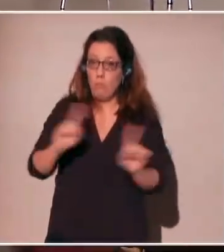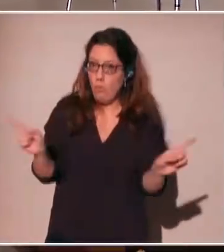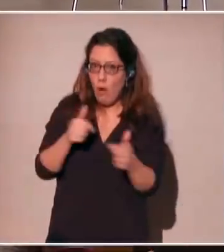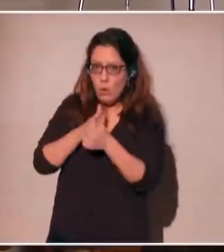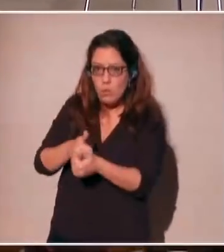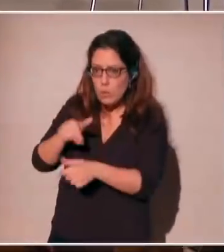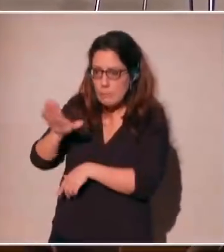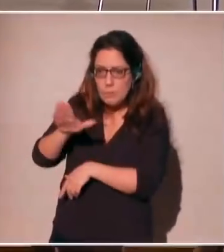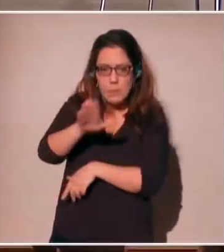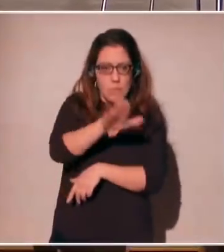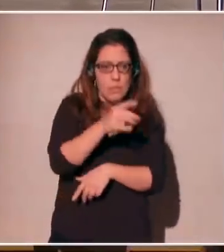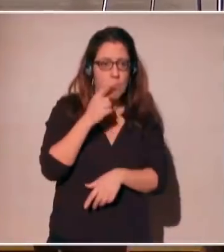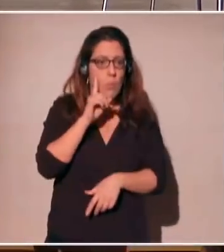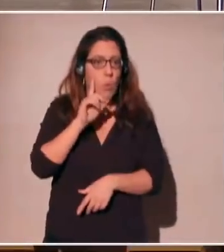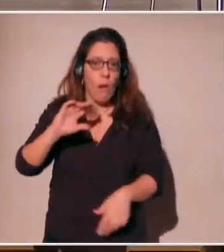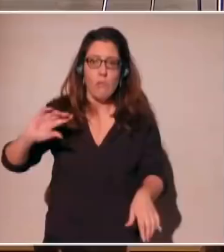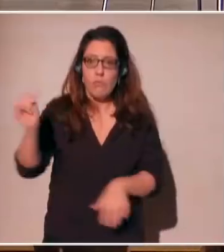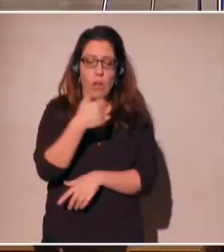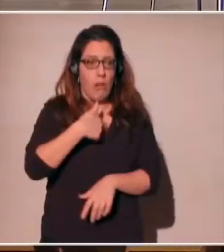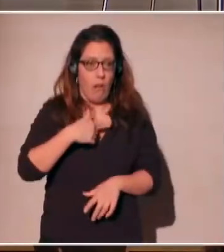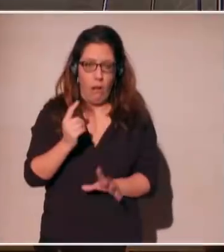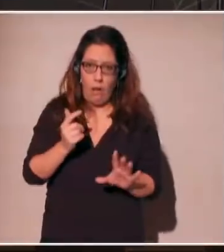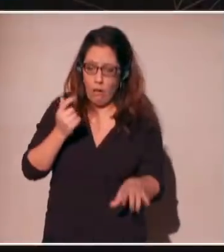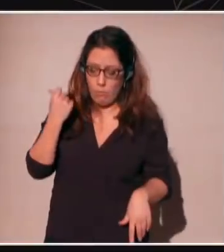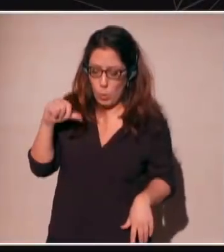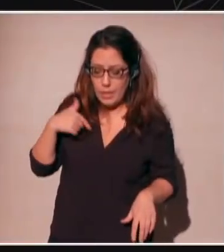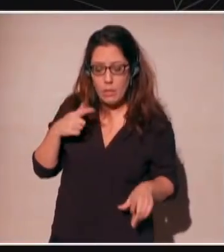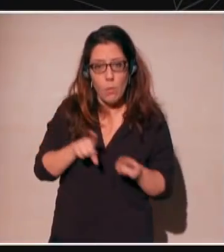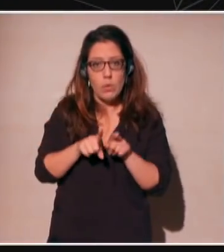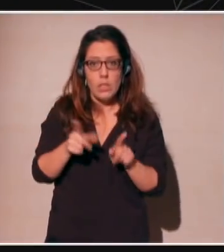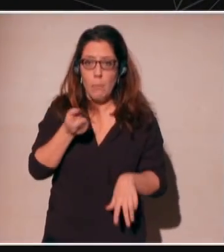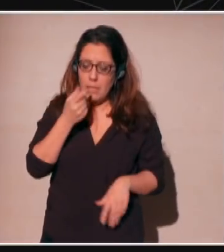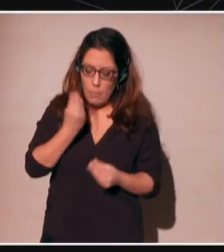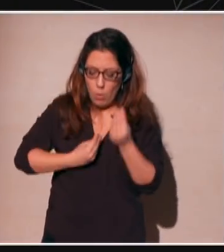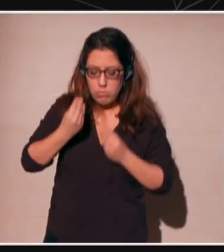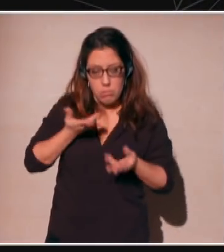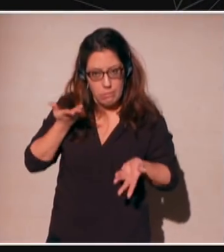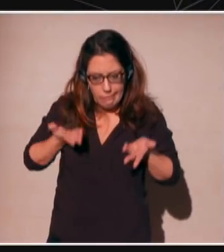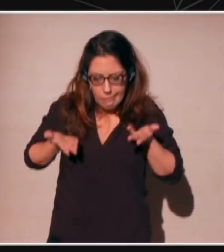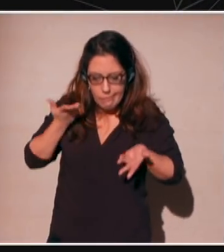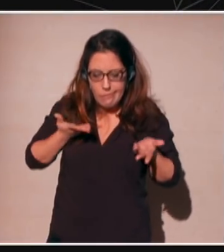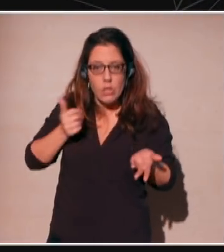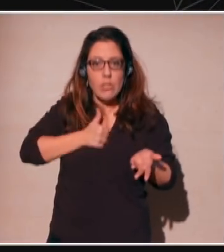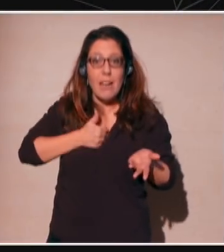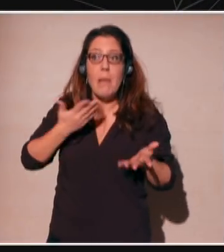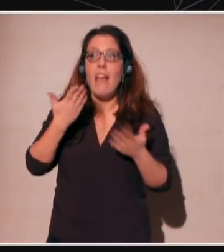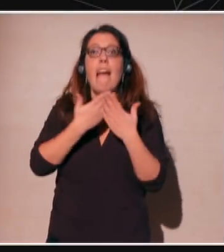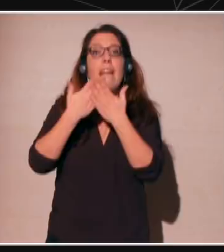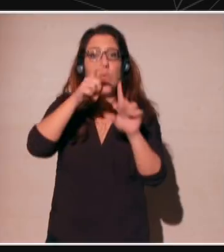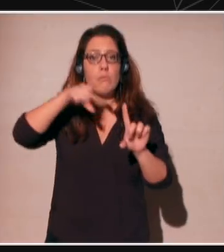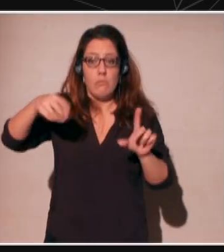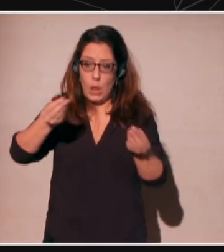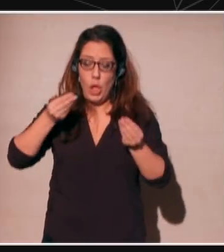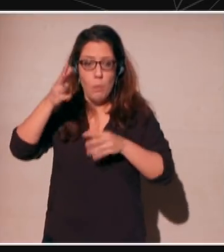unique. But the data from the studies is average, and none of us is average. So there is a way